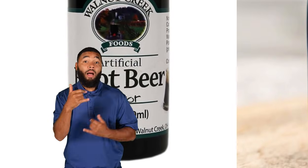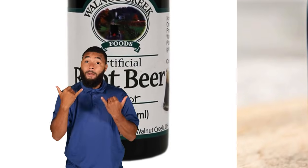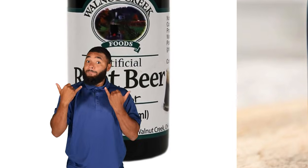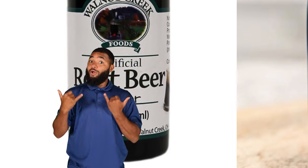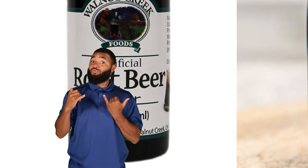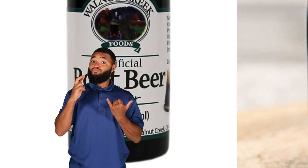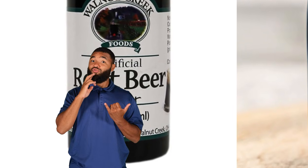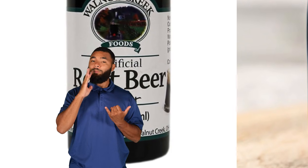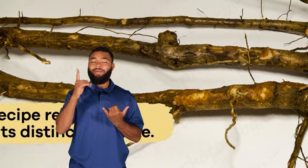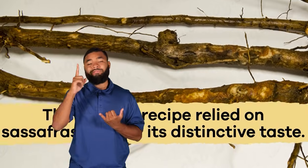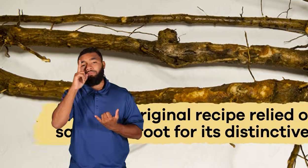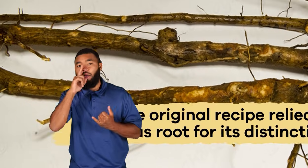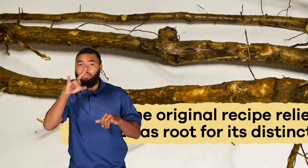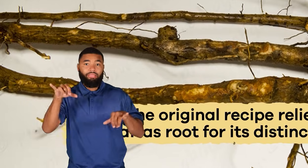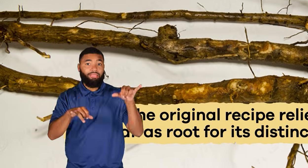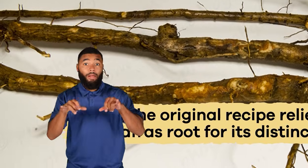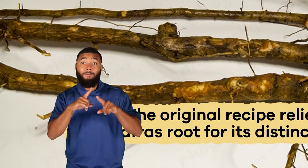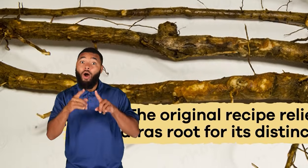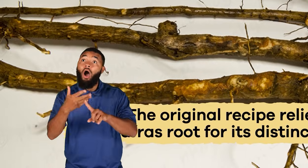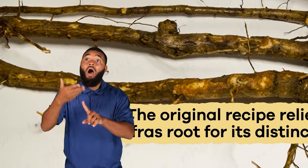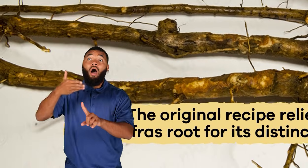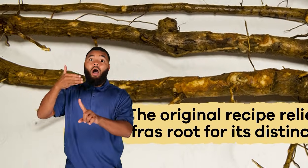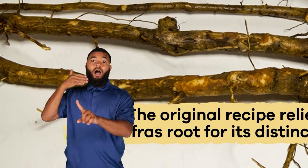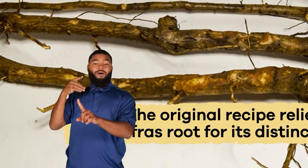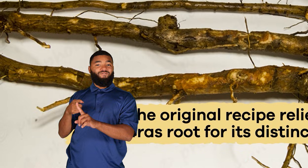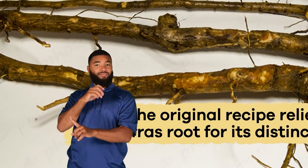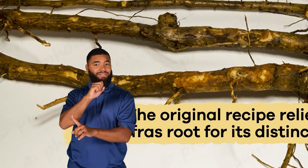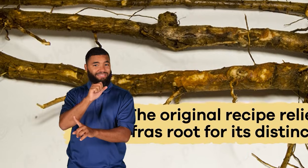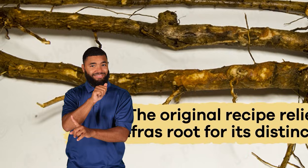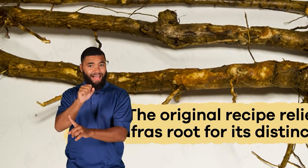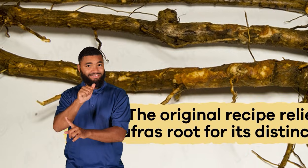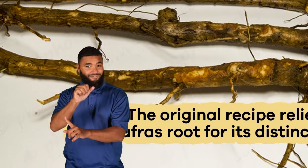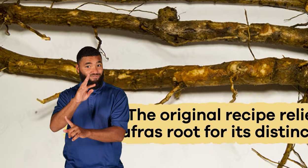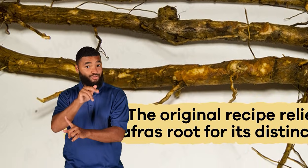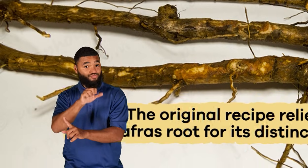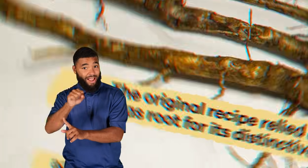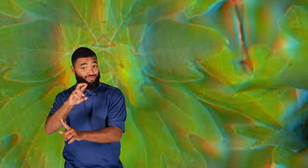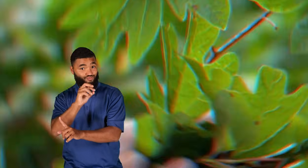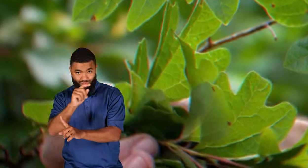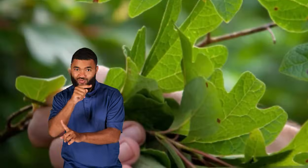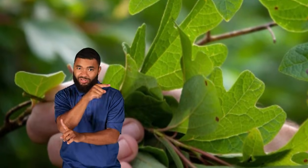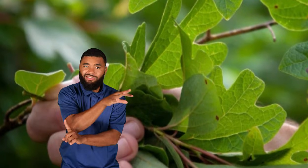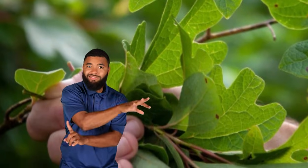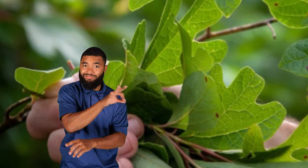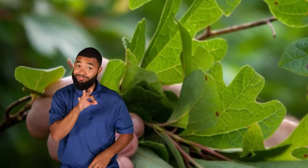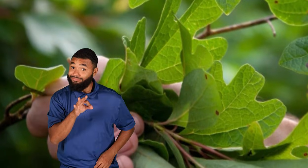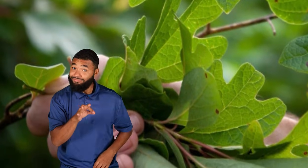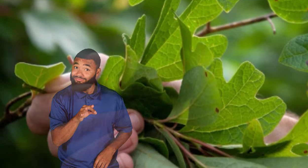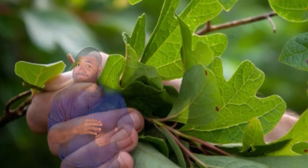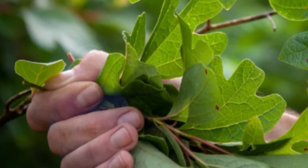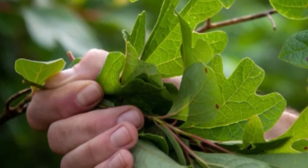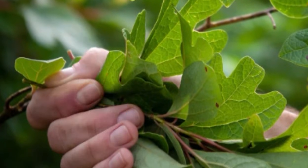uses artificial flavorings, the original recipe relied on sassafras root for its distinctive taste. If you crush